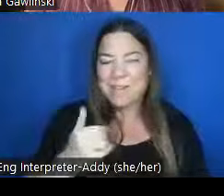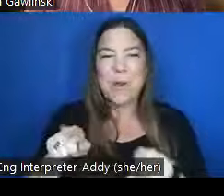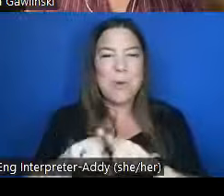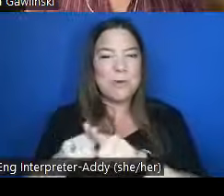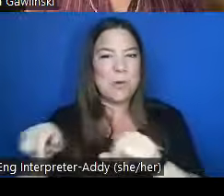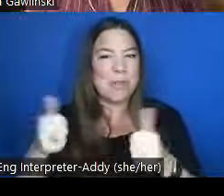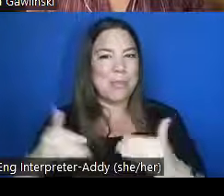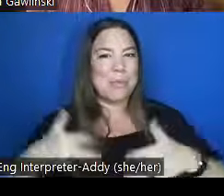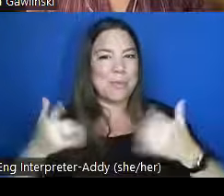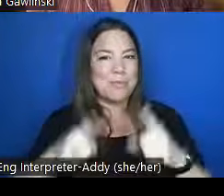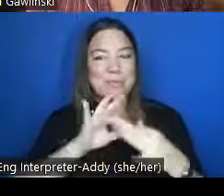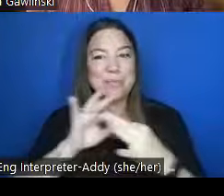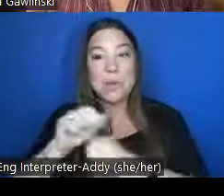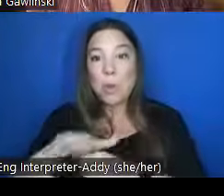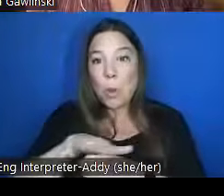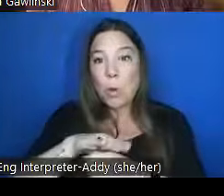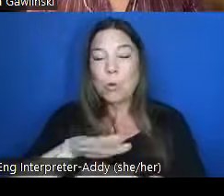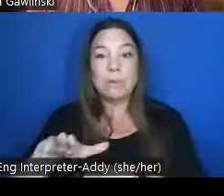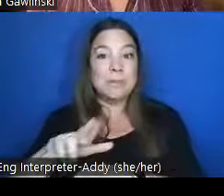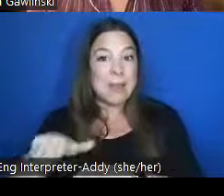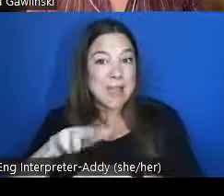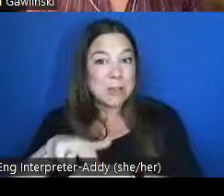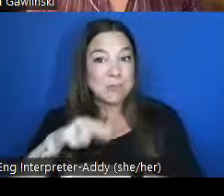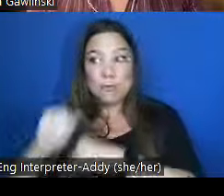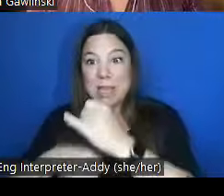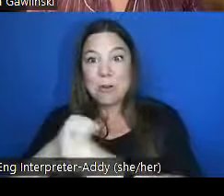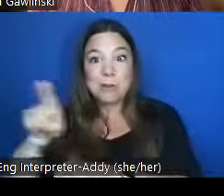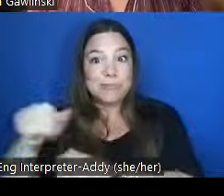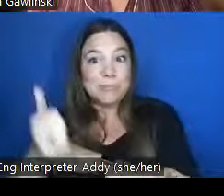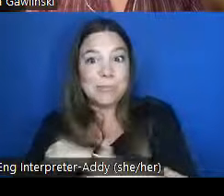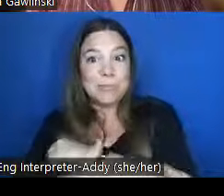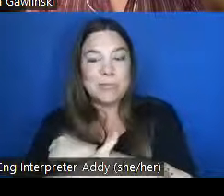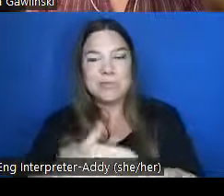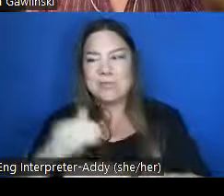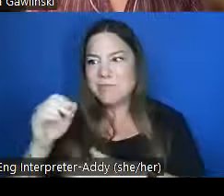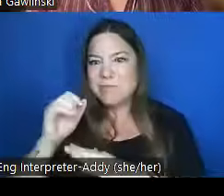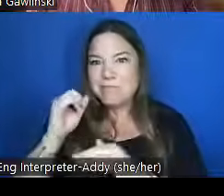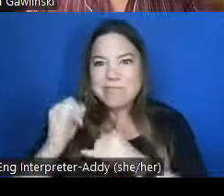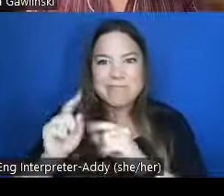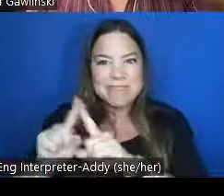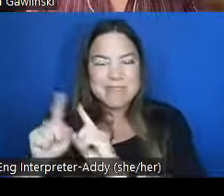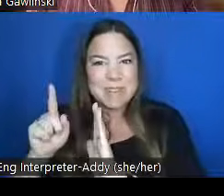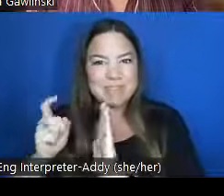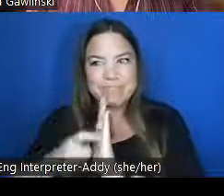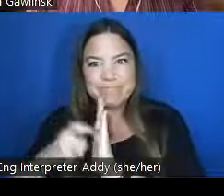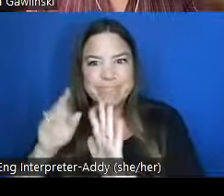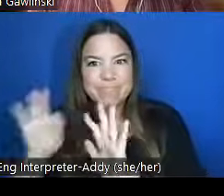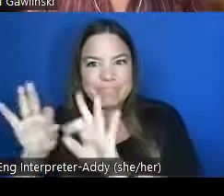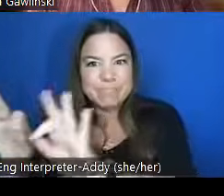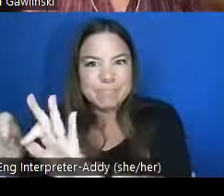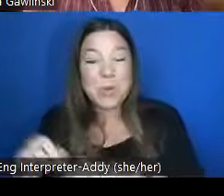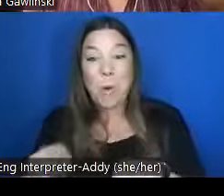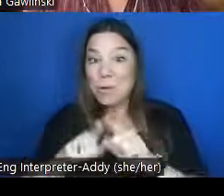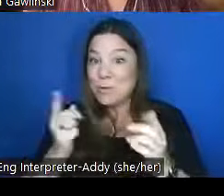related to local, national, and international archaeological sites and finds, and even chances to participate in excavations